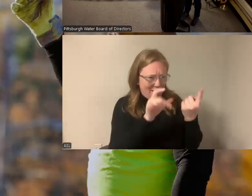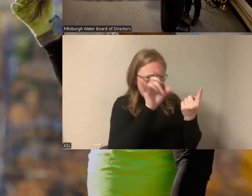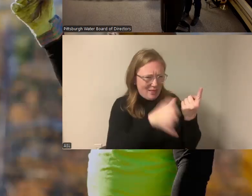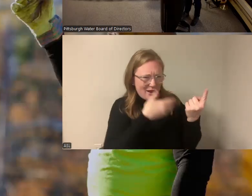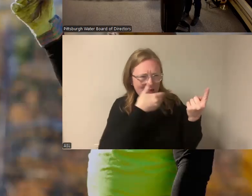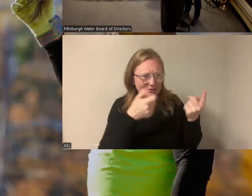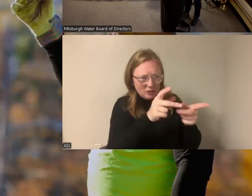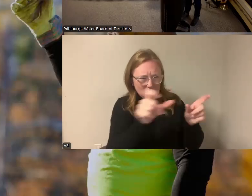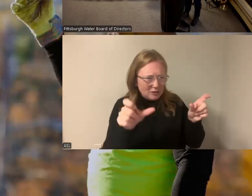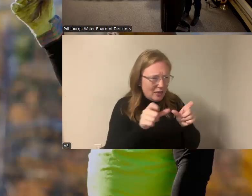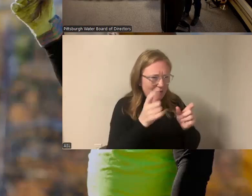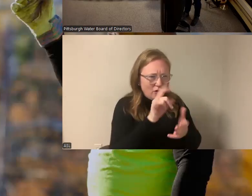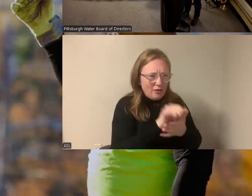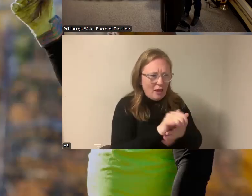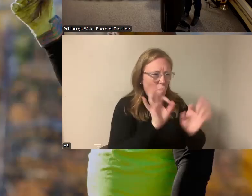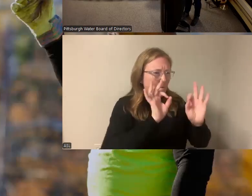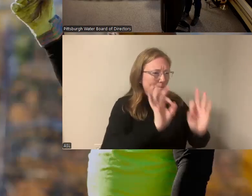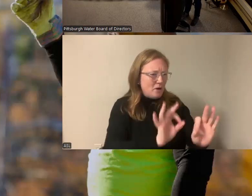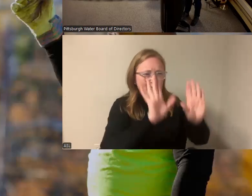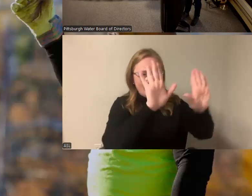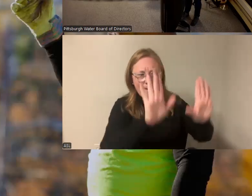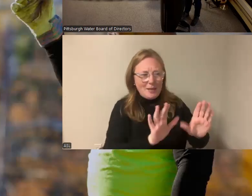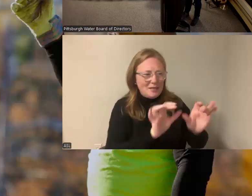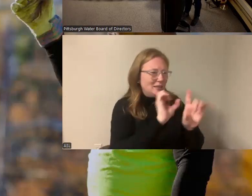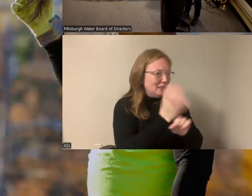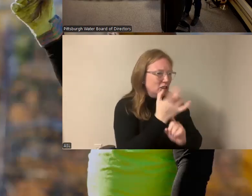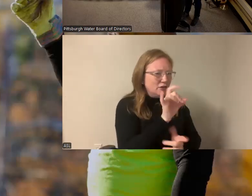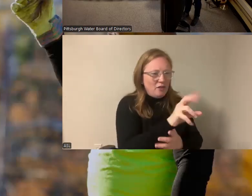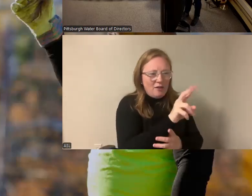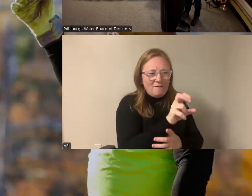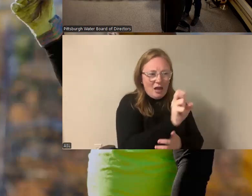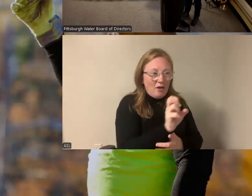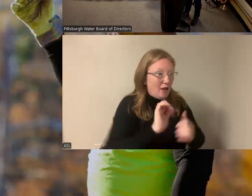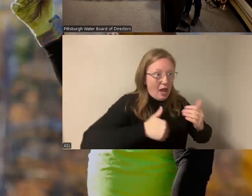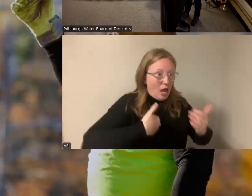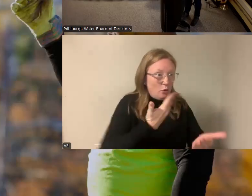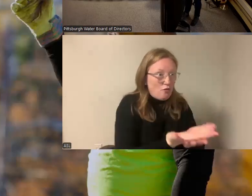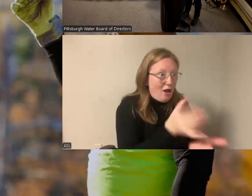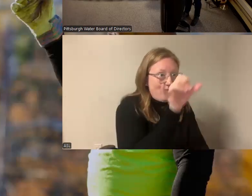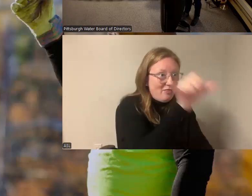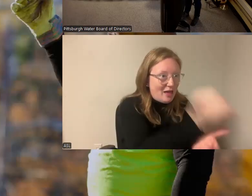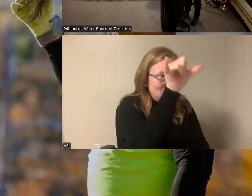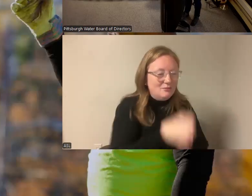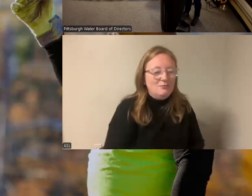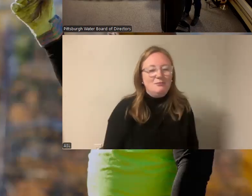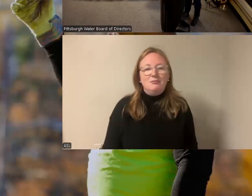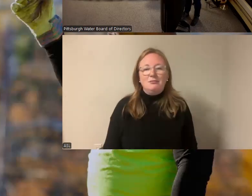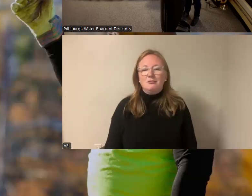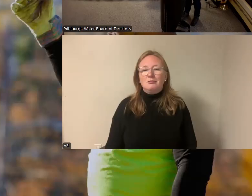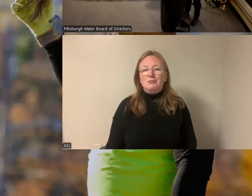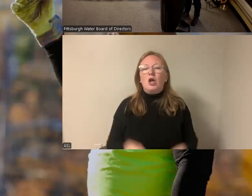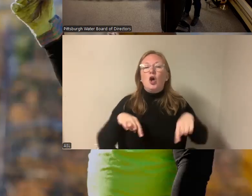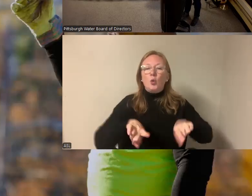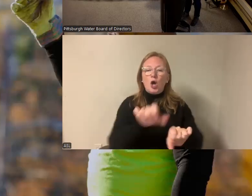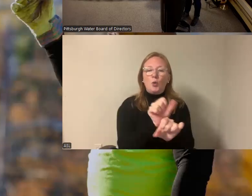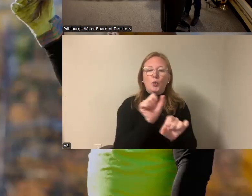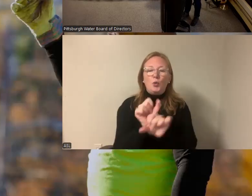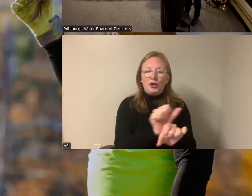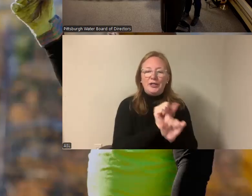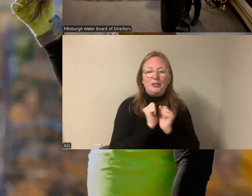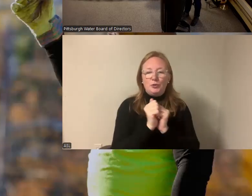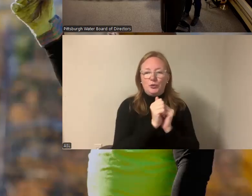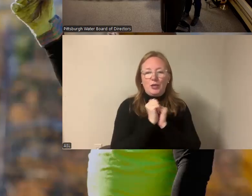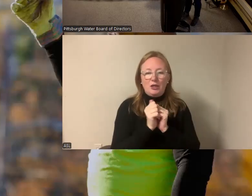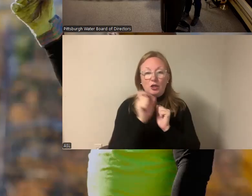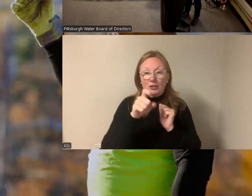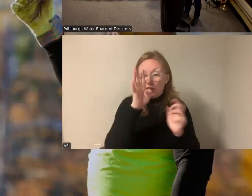ideal state or perfect or excellence condition that we can get to. As doing that, we're going to look at, do we